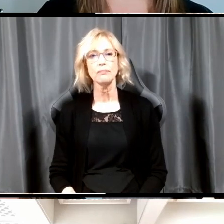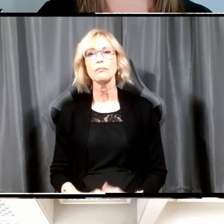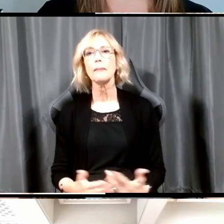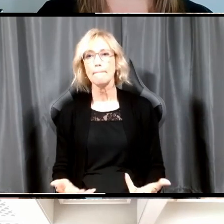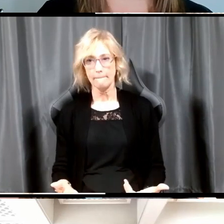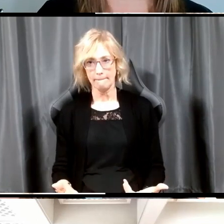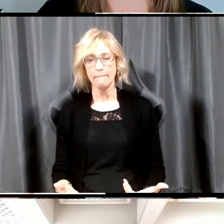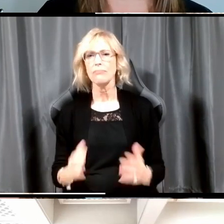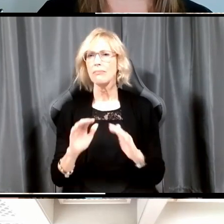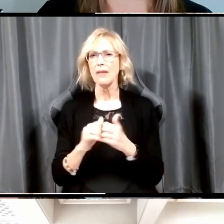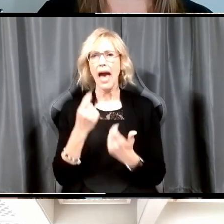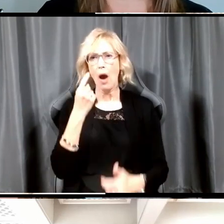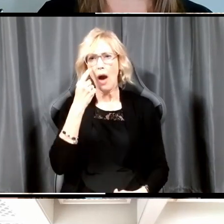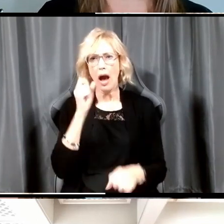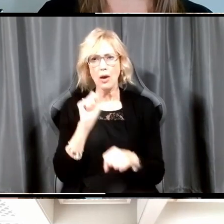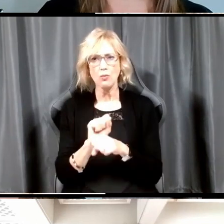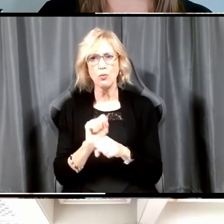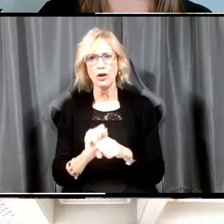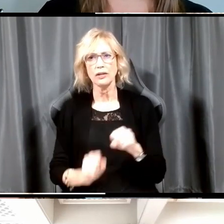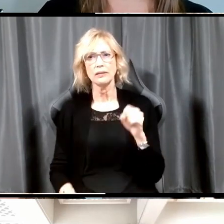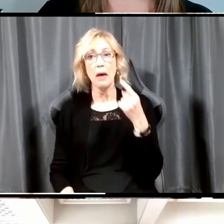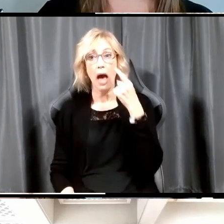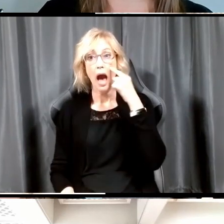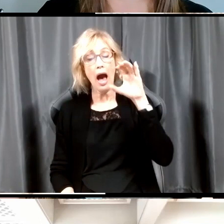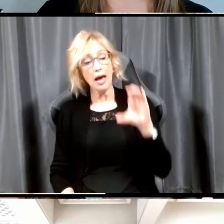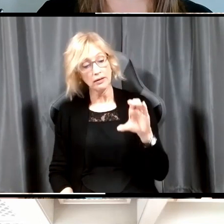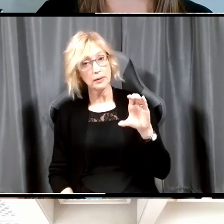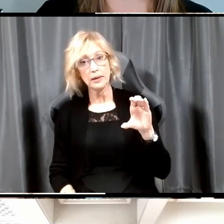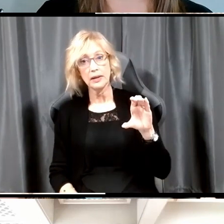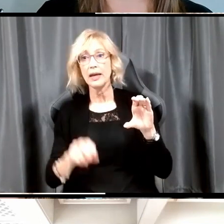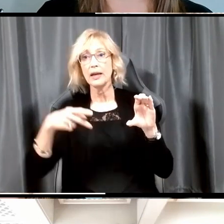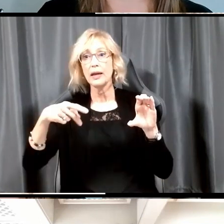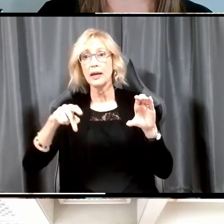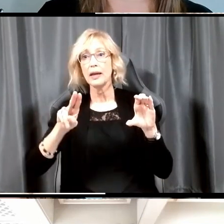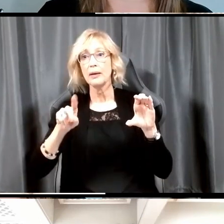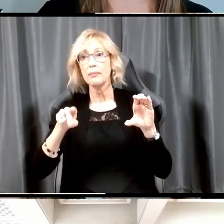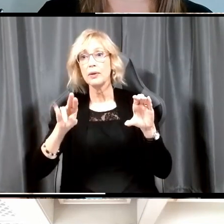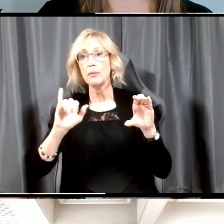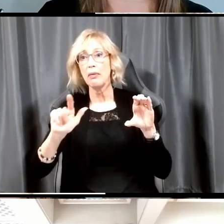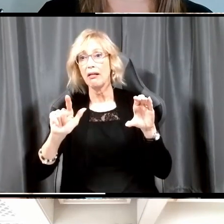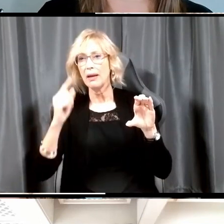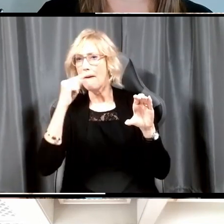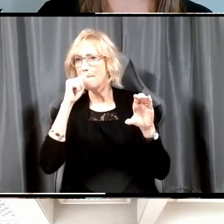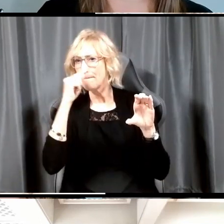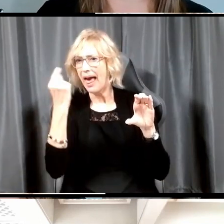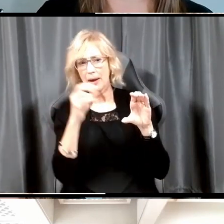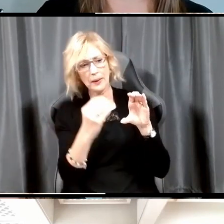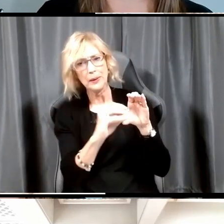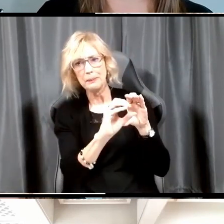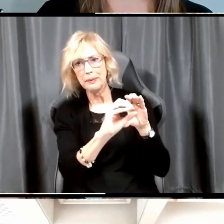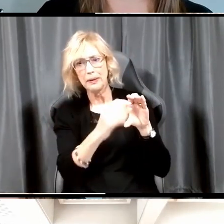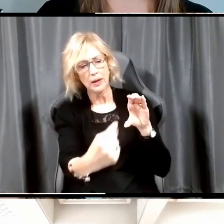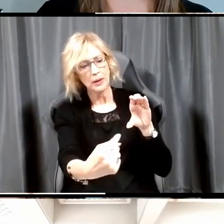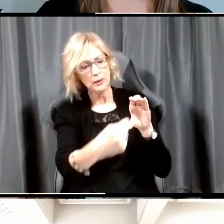So how the eye works is light enters through our eyes through the pupil, that small little black circle in our eye. And then the light hits the